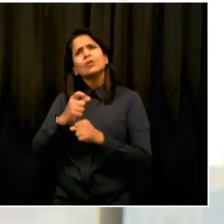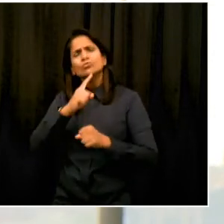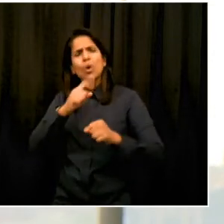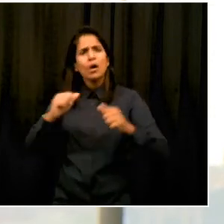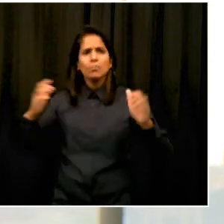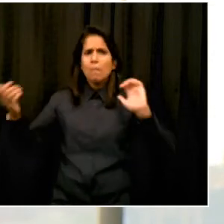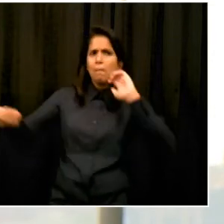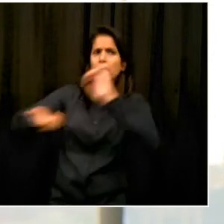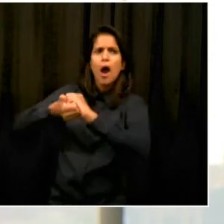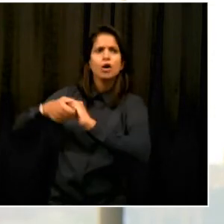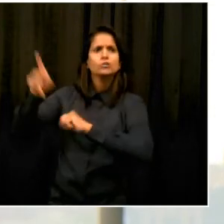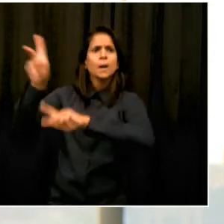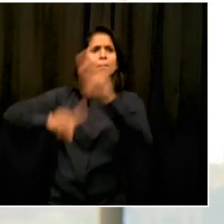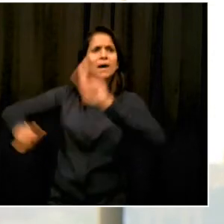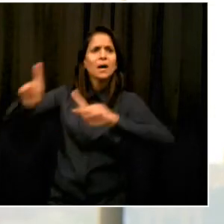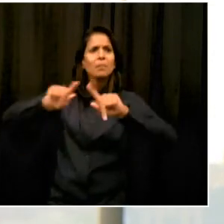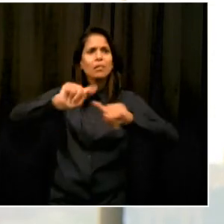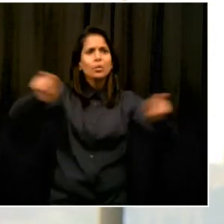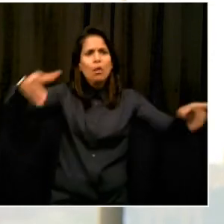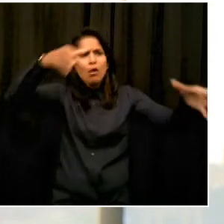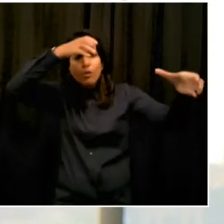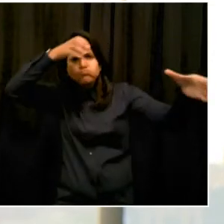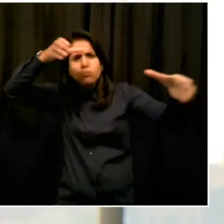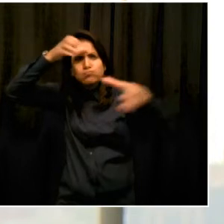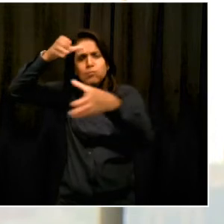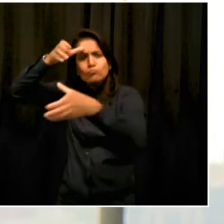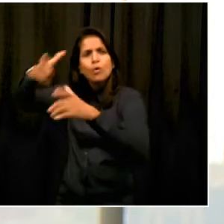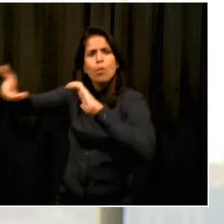these innovations come more and more frequently.